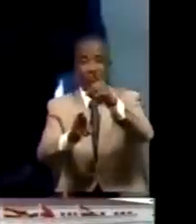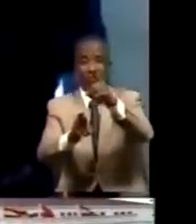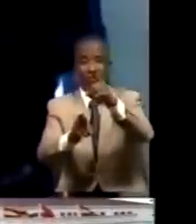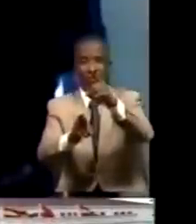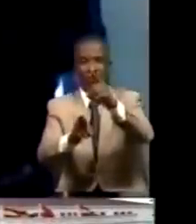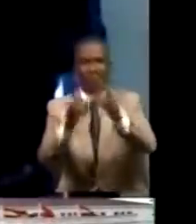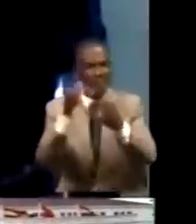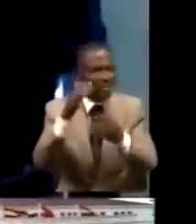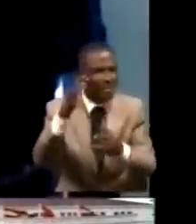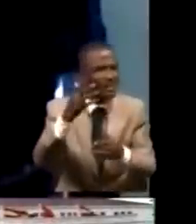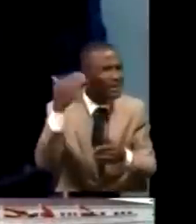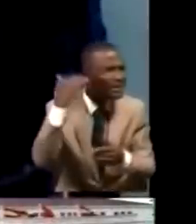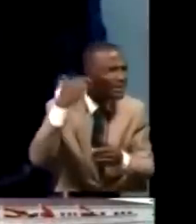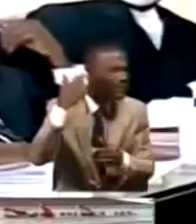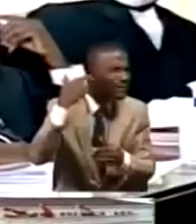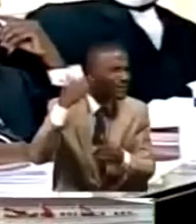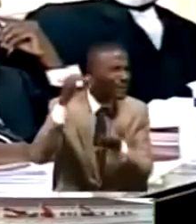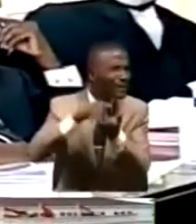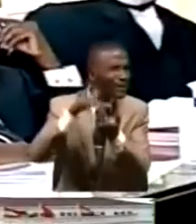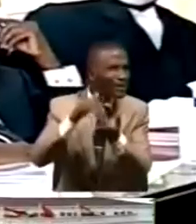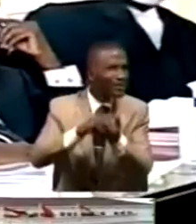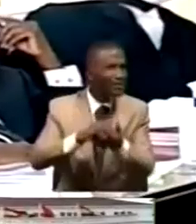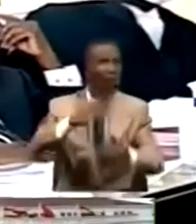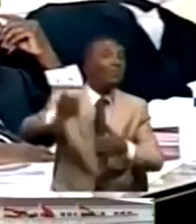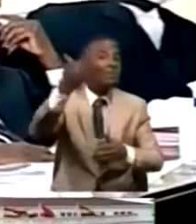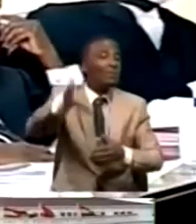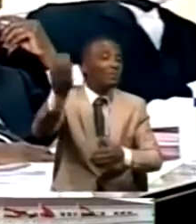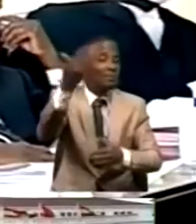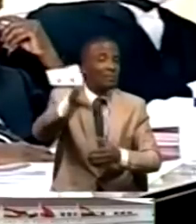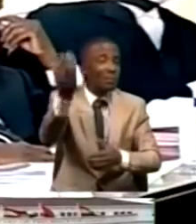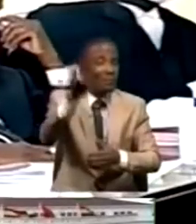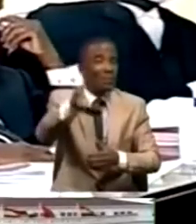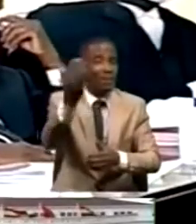Can you repeat the question, please? Go to the next region.